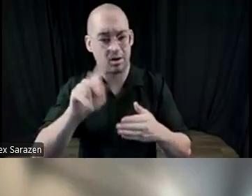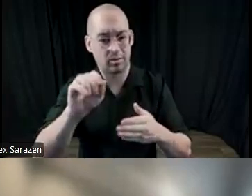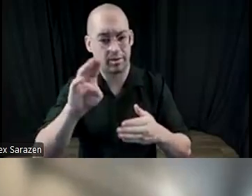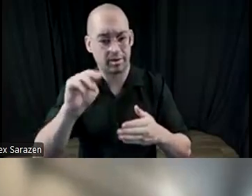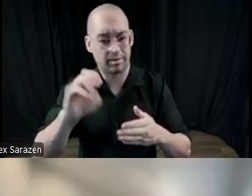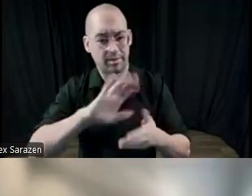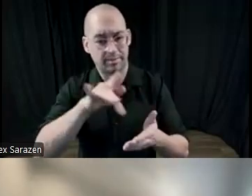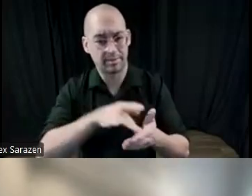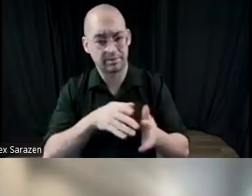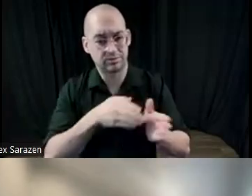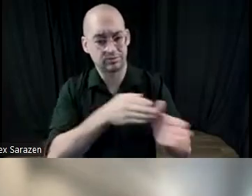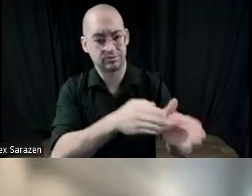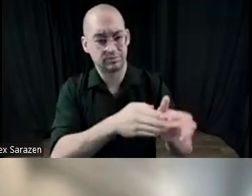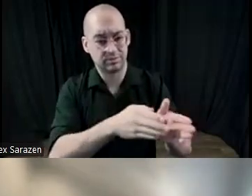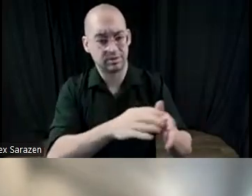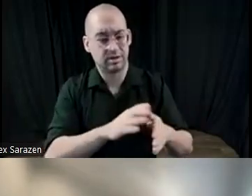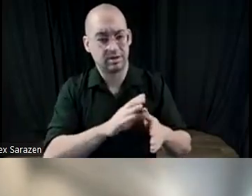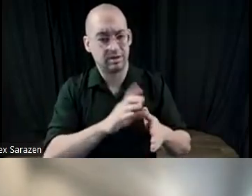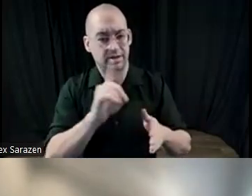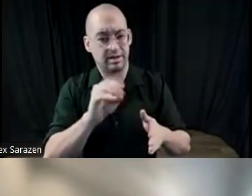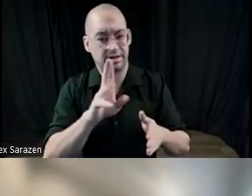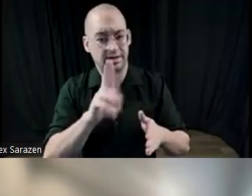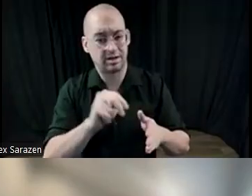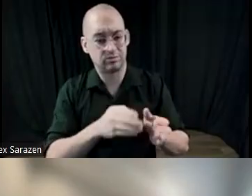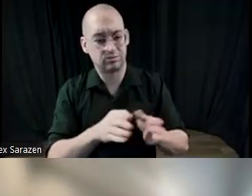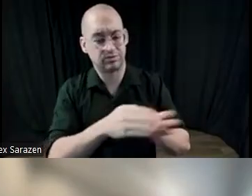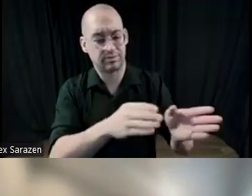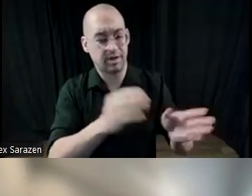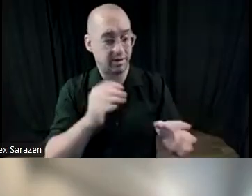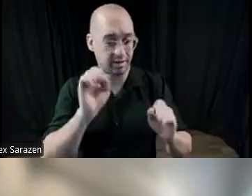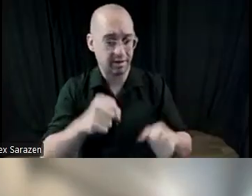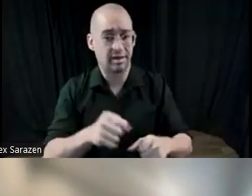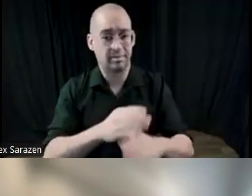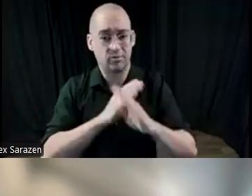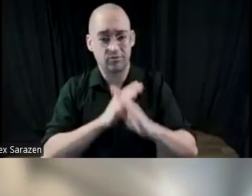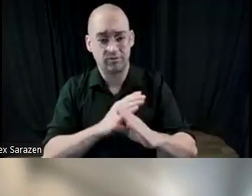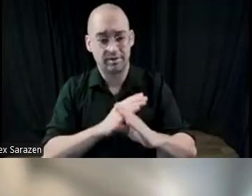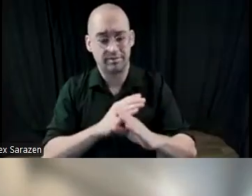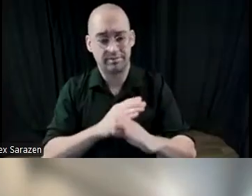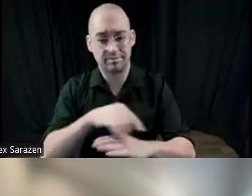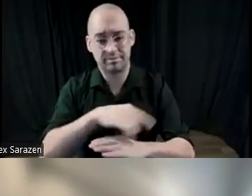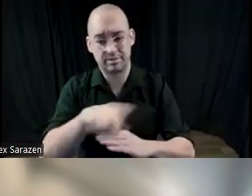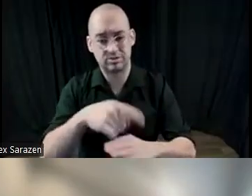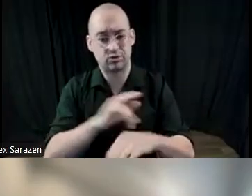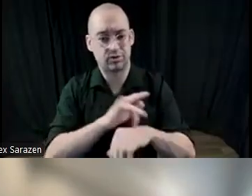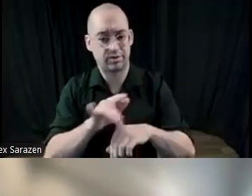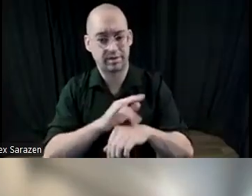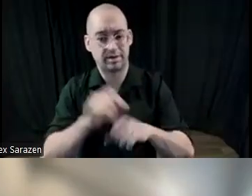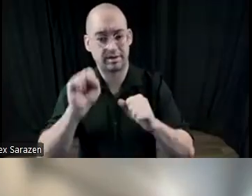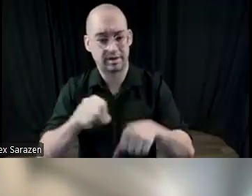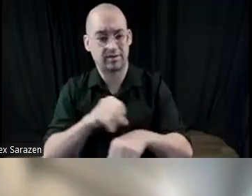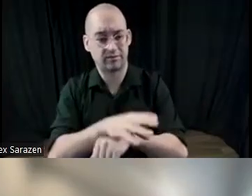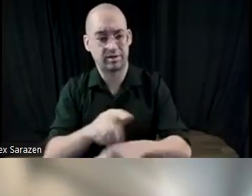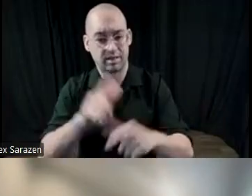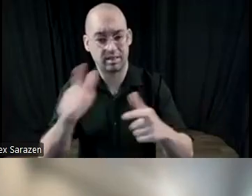address have common risk and protective factors. So if we can address some of that prevention, it could affect a lot of different outcomes, but there are a lot of those risk